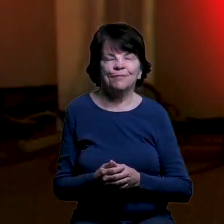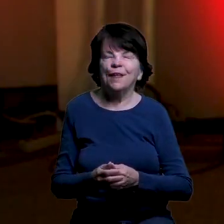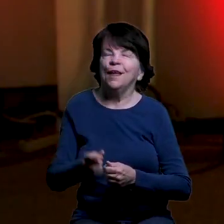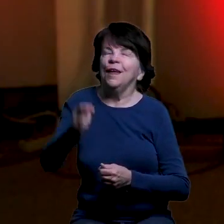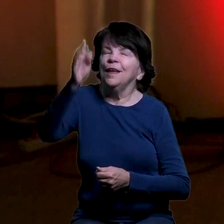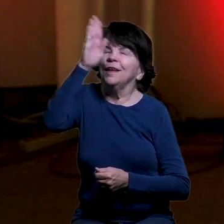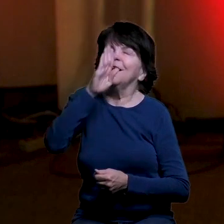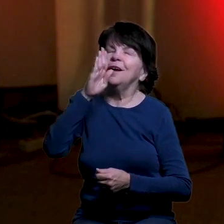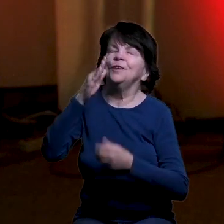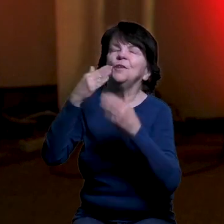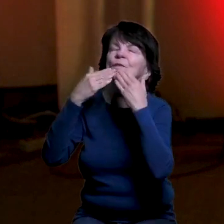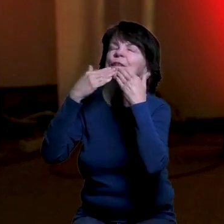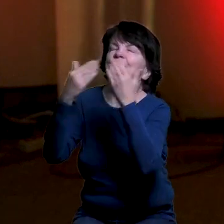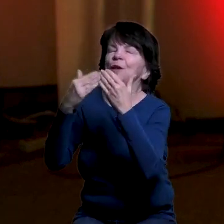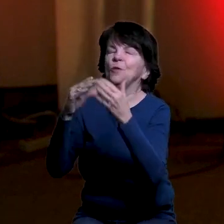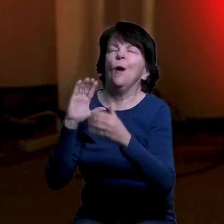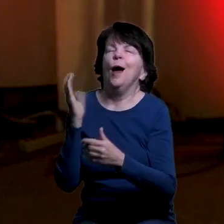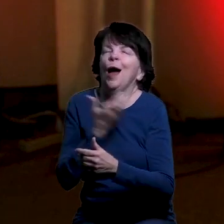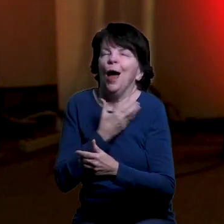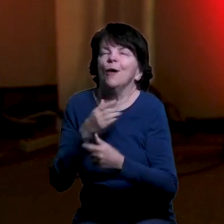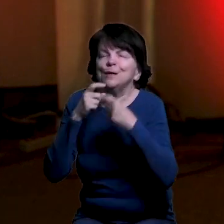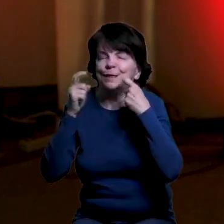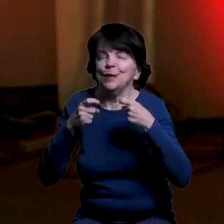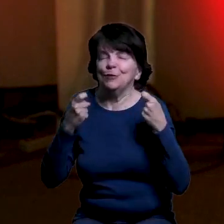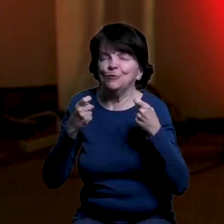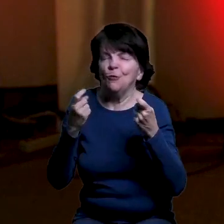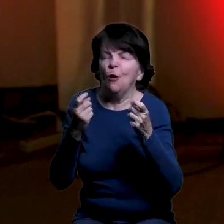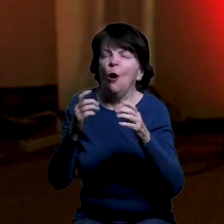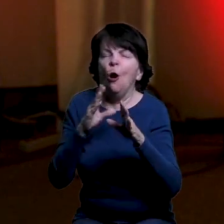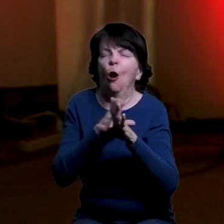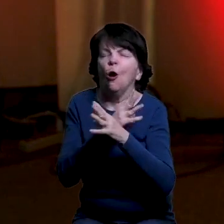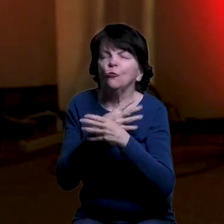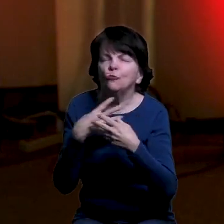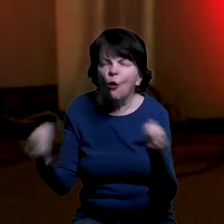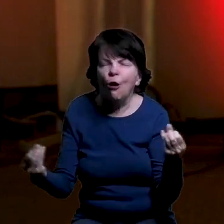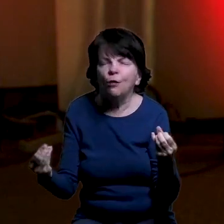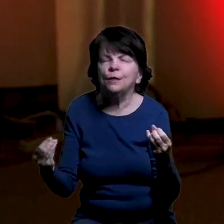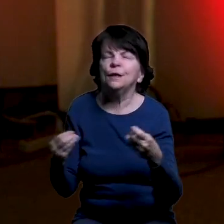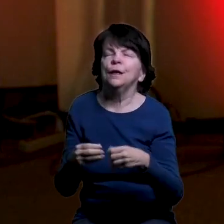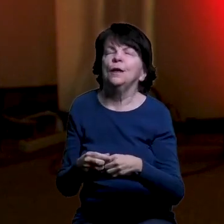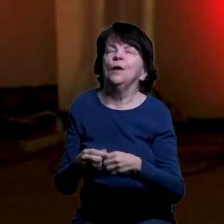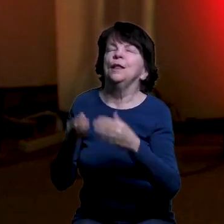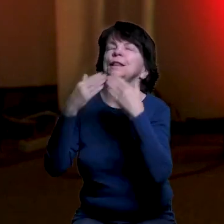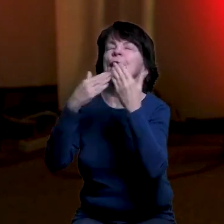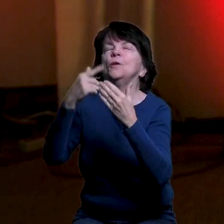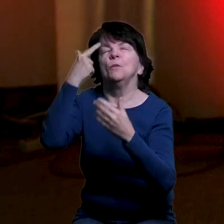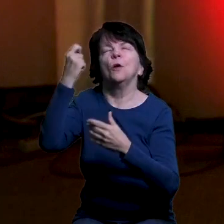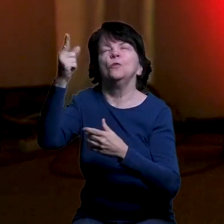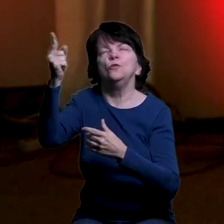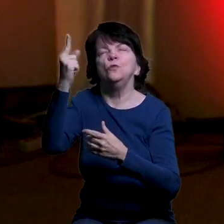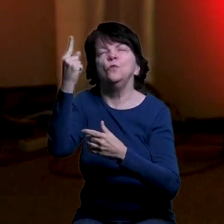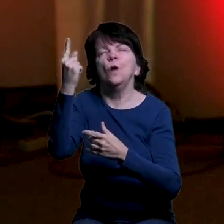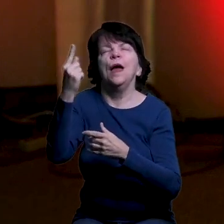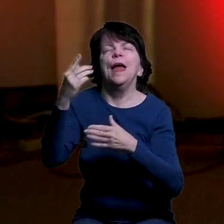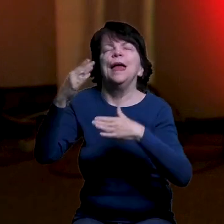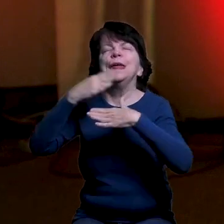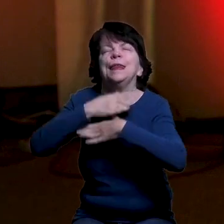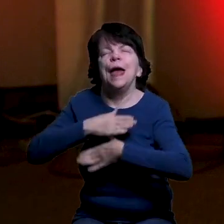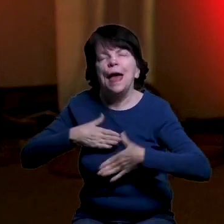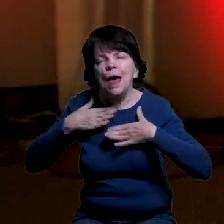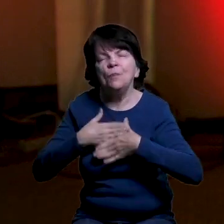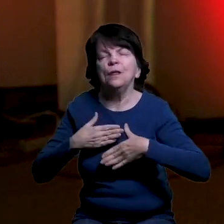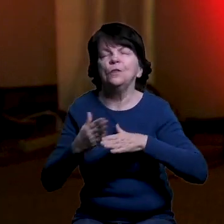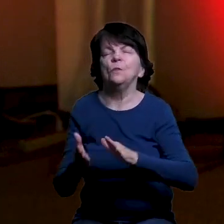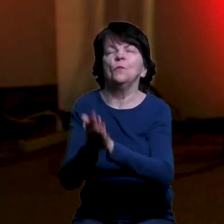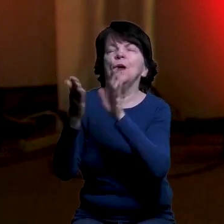God, we thank you that our sins are gone. And God, we thank you that you inhabit the praises of your people, God, which means that